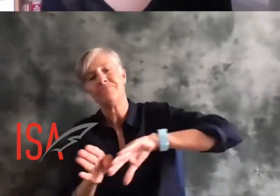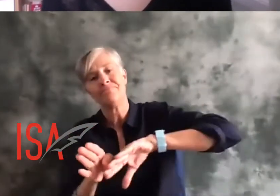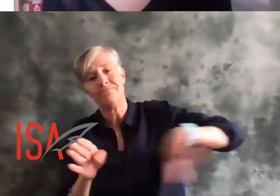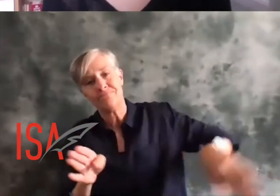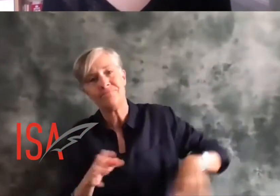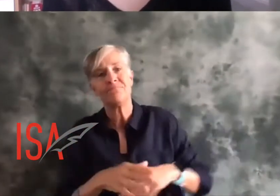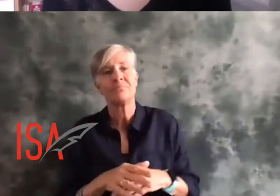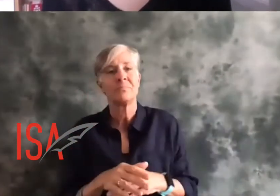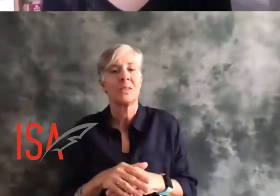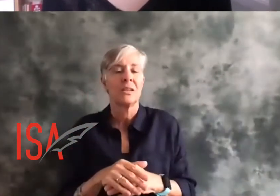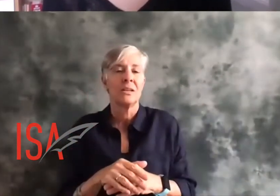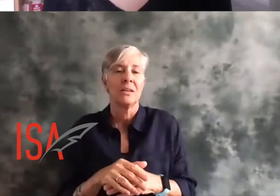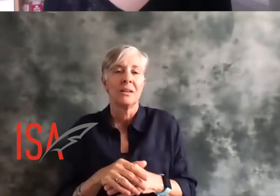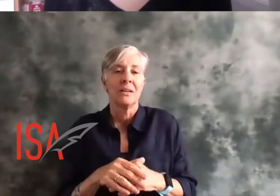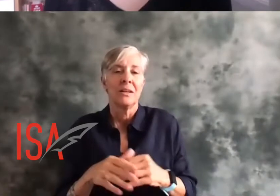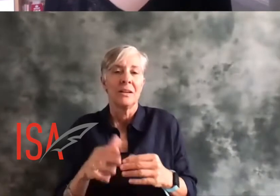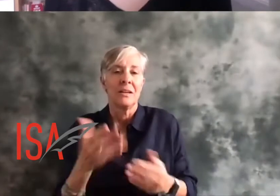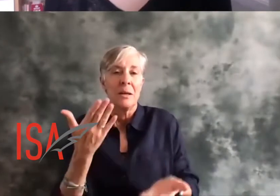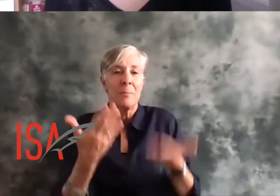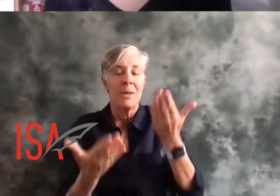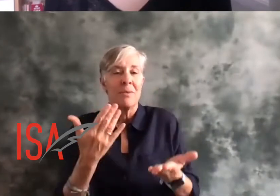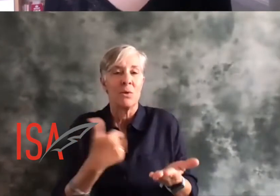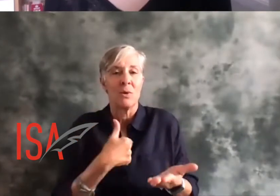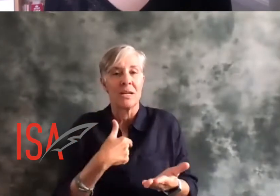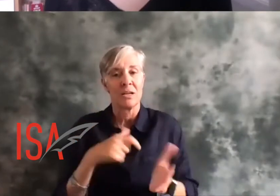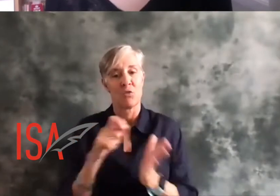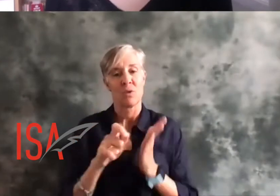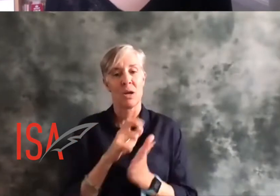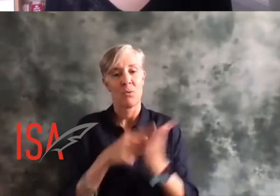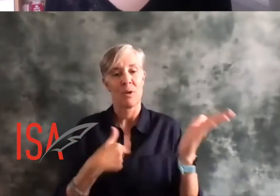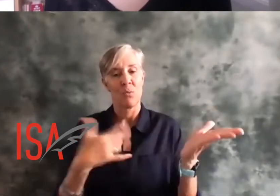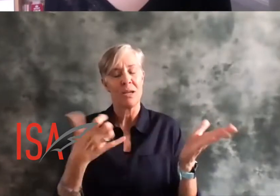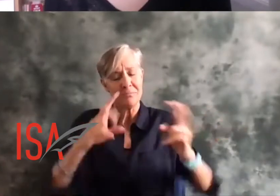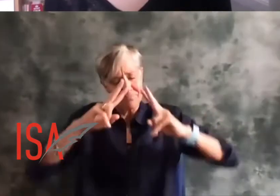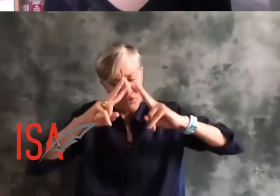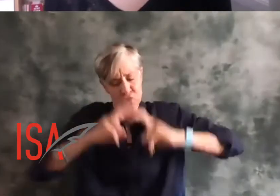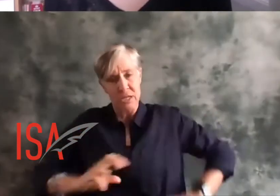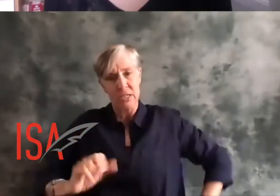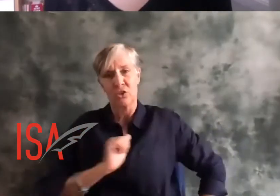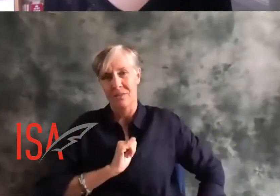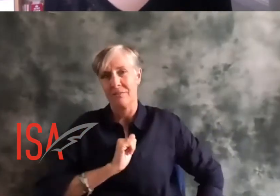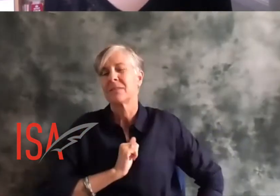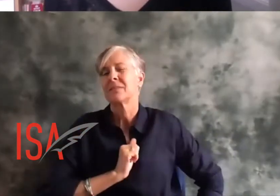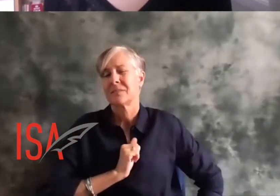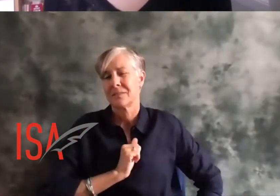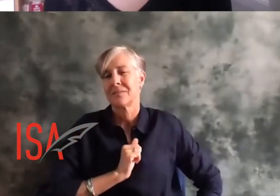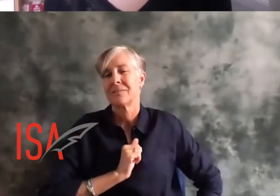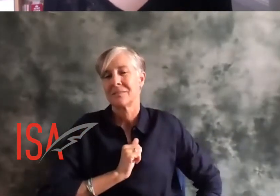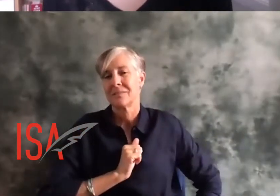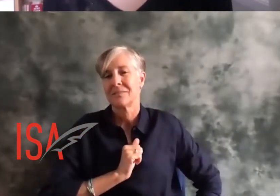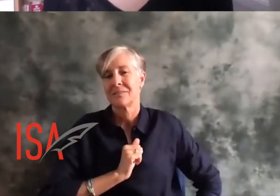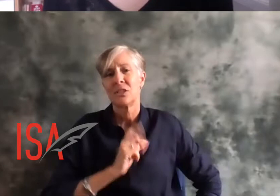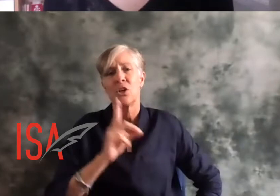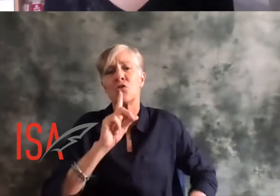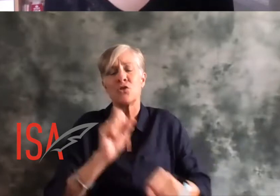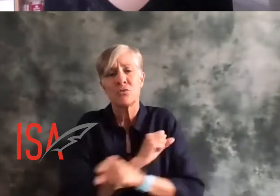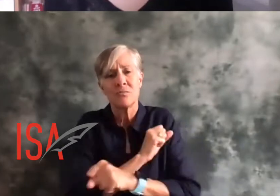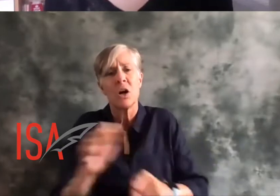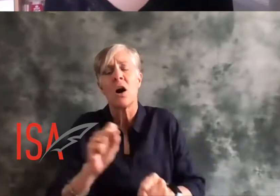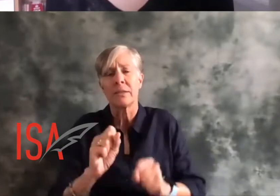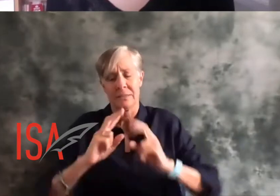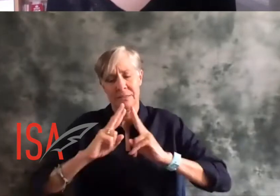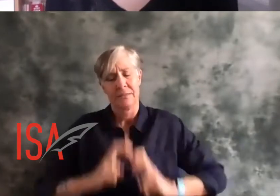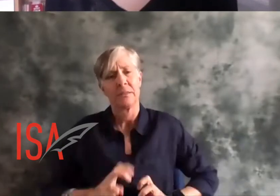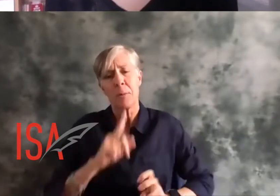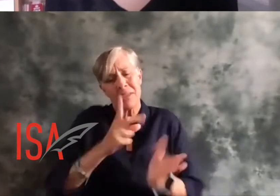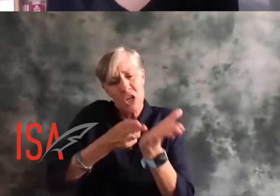outside of what we want to write may hold on to, and just check yourself and do it authentically. Well, be honest.